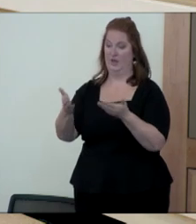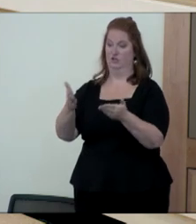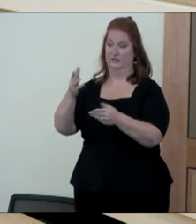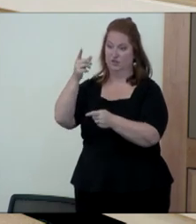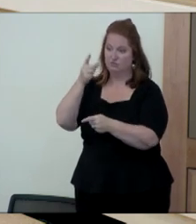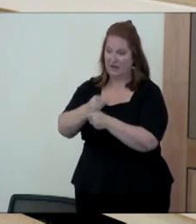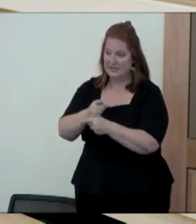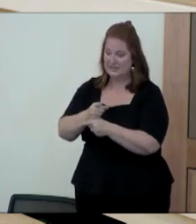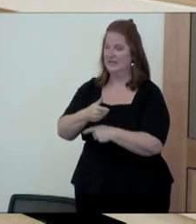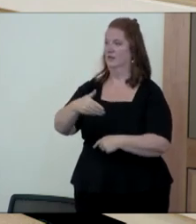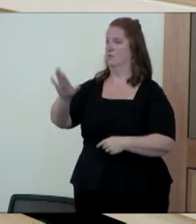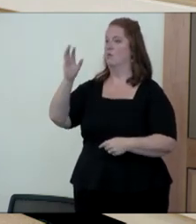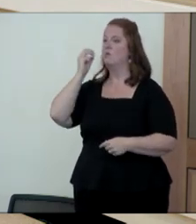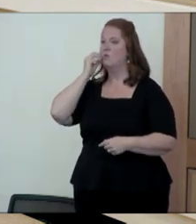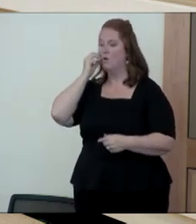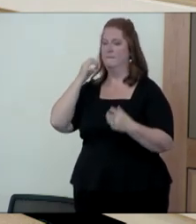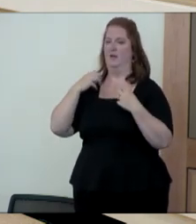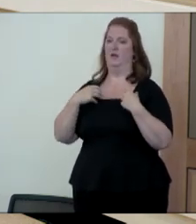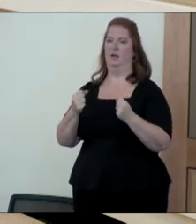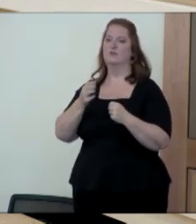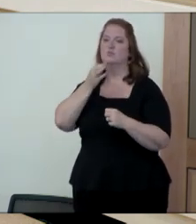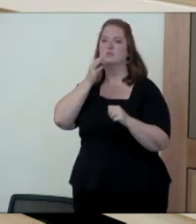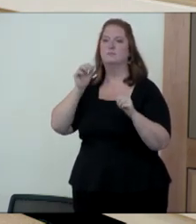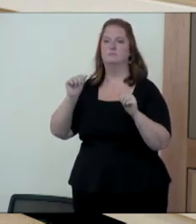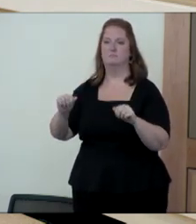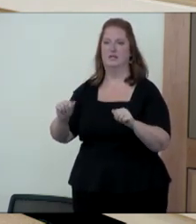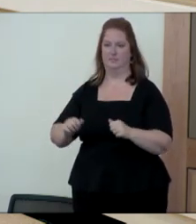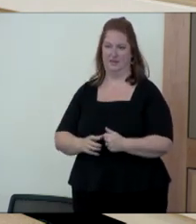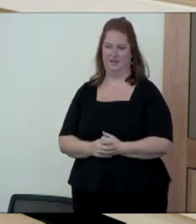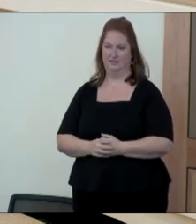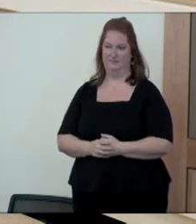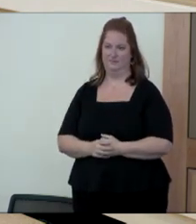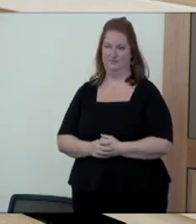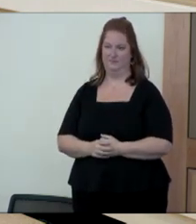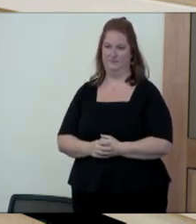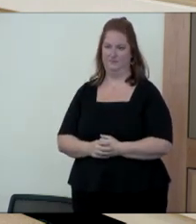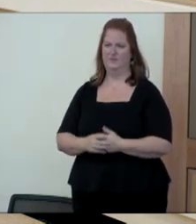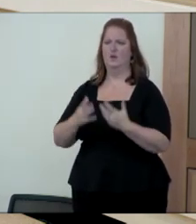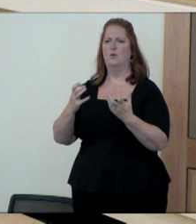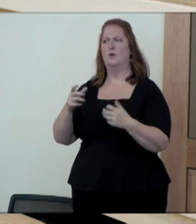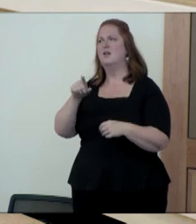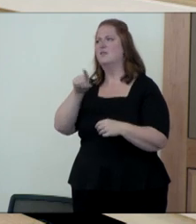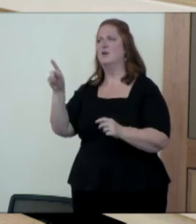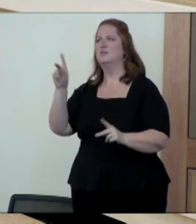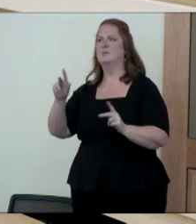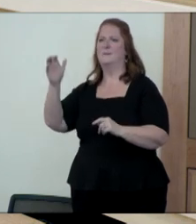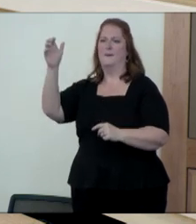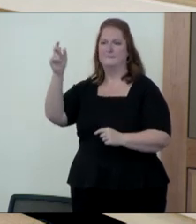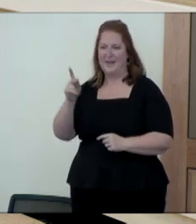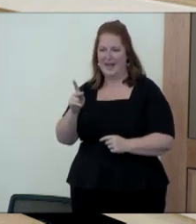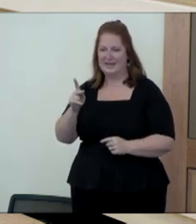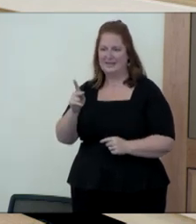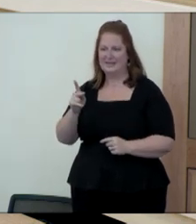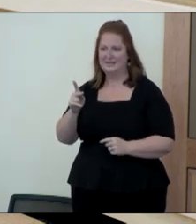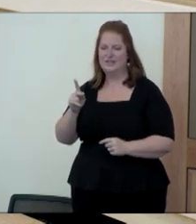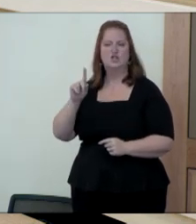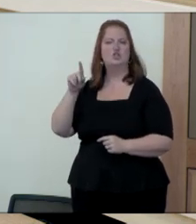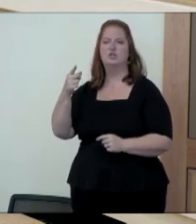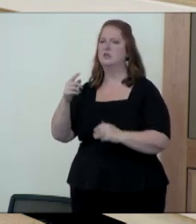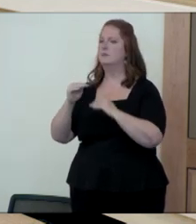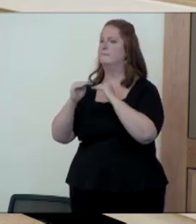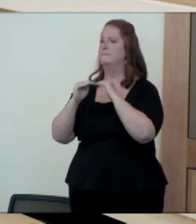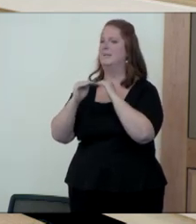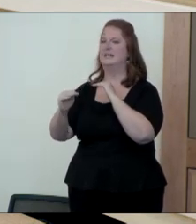and we're going to get them home and healthy as soon as possible. We want them to come back to us to maintain their